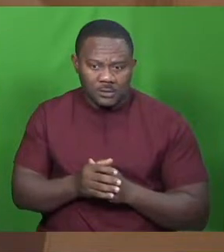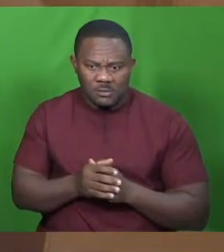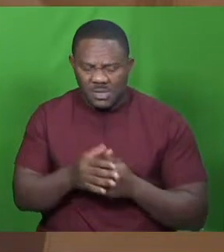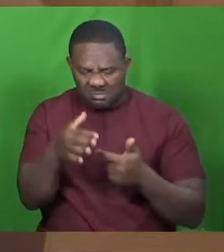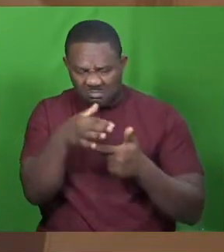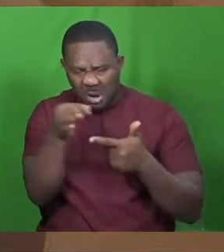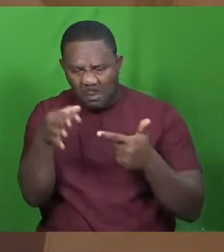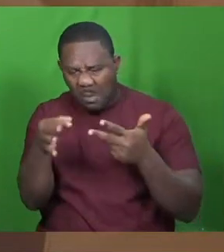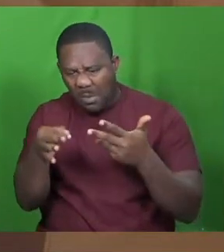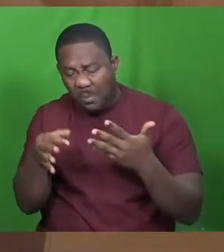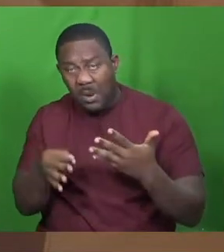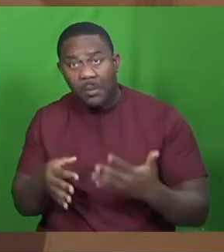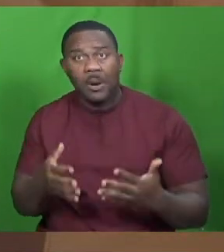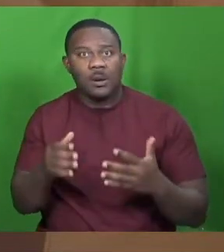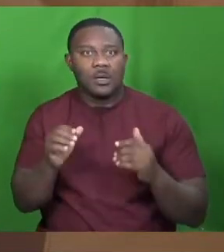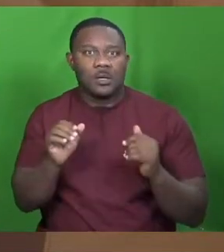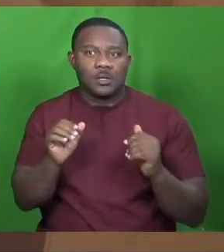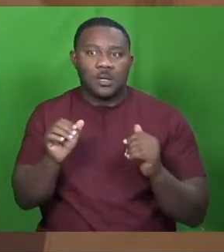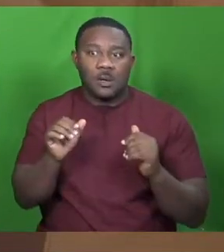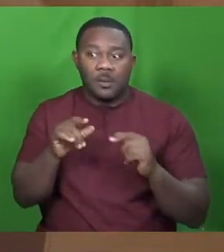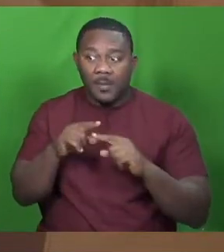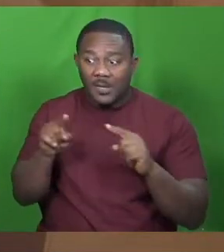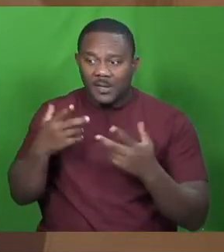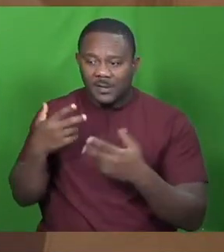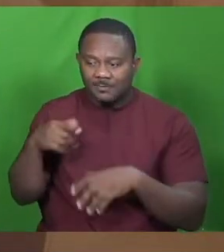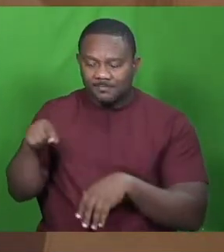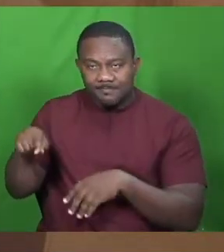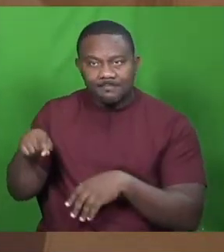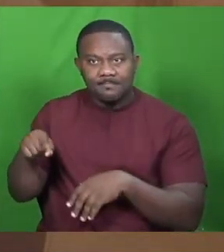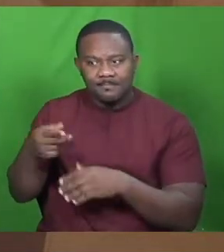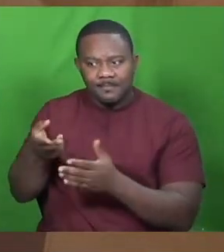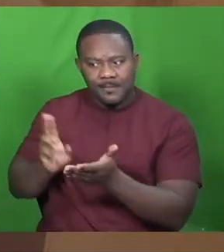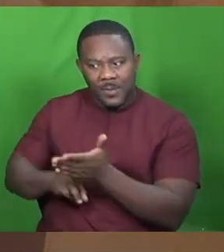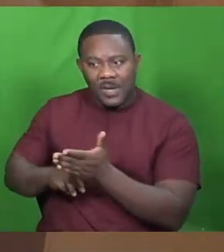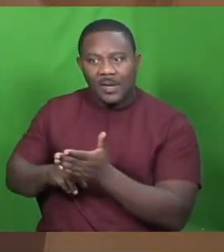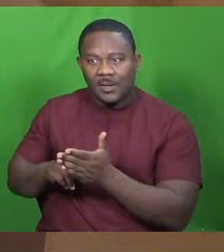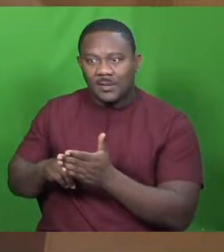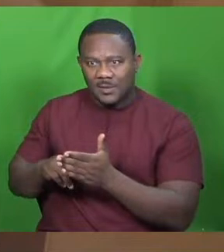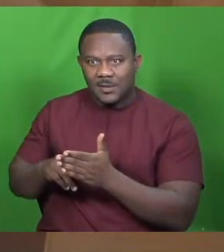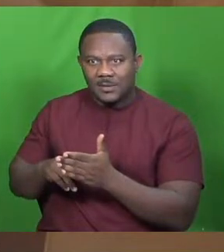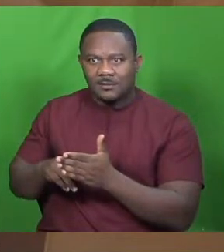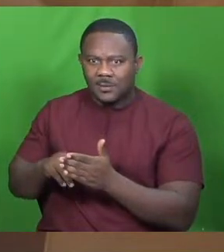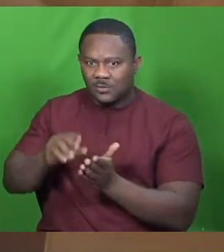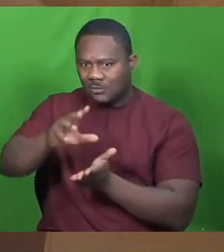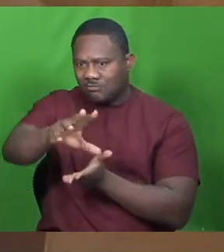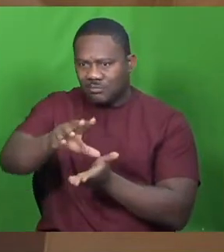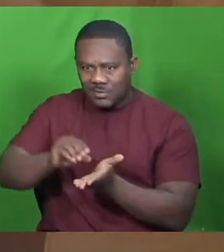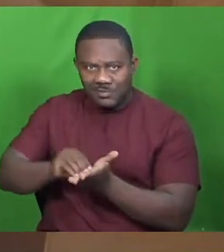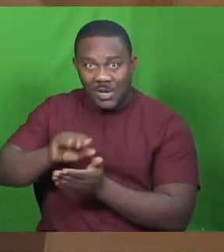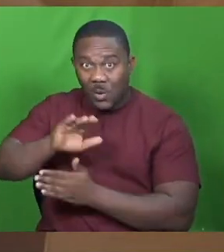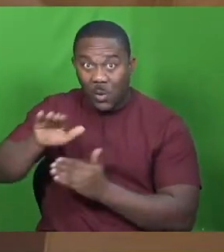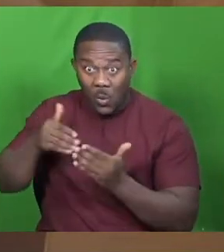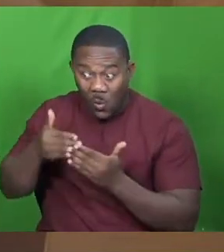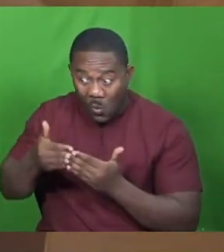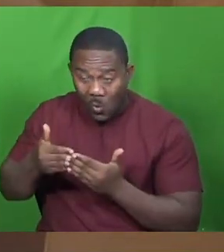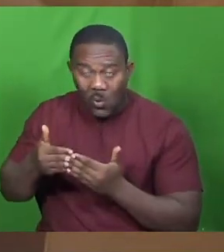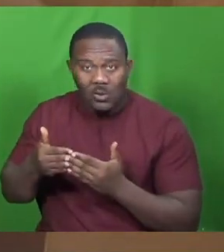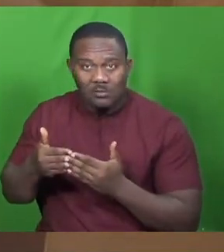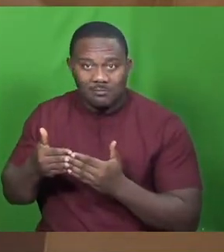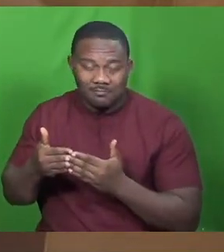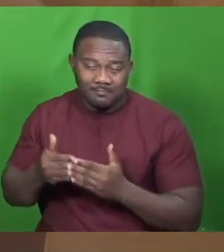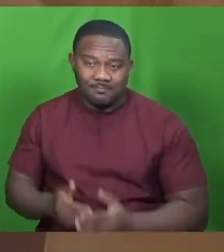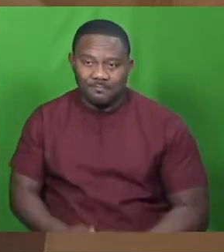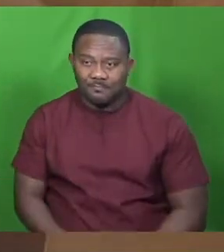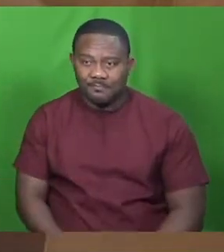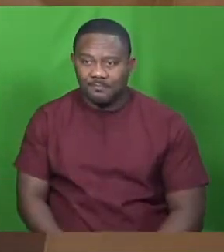few portions, and hence I should do the needful by capturing the entirety of the report. Speaker, the